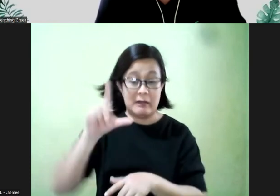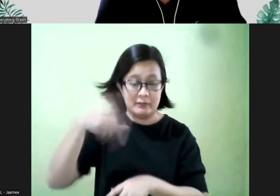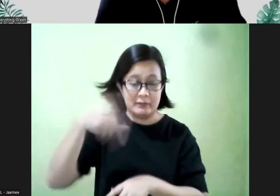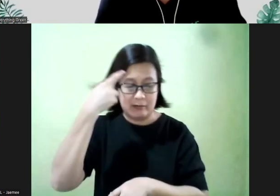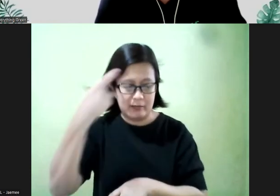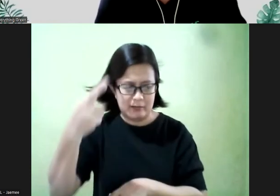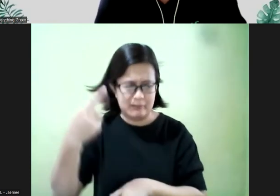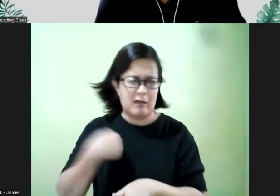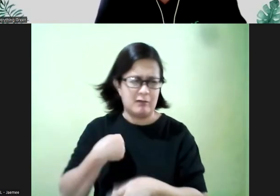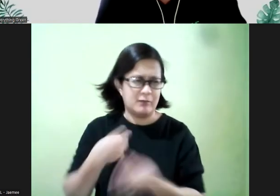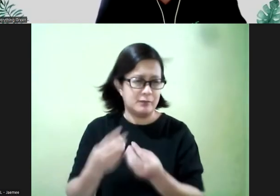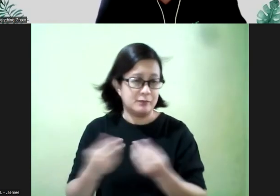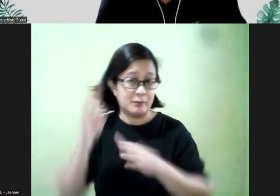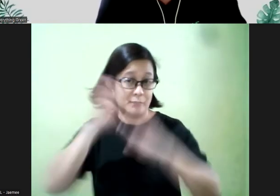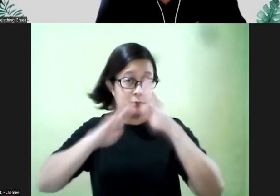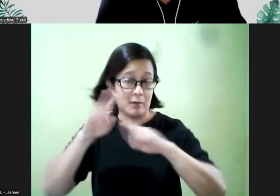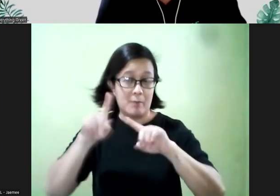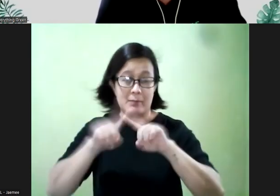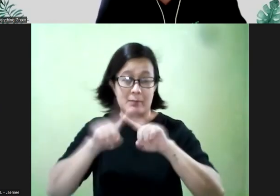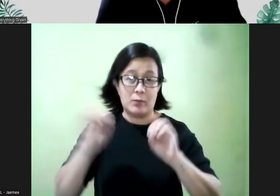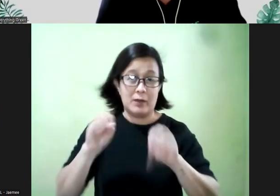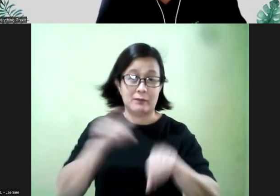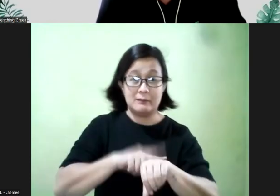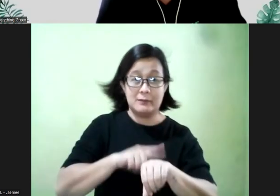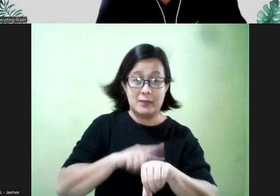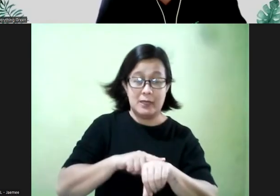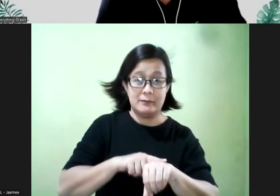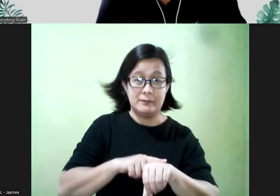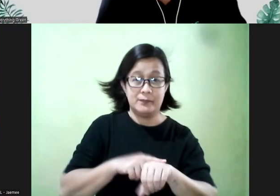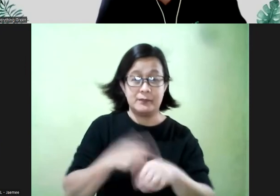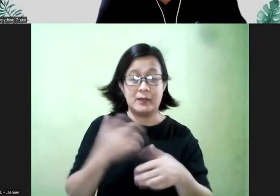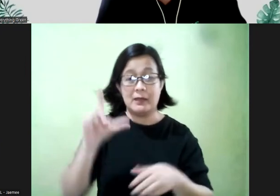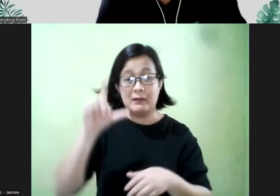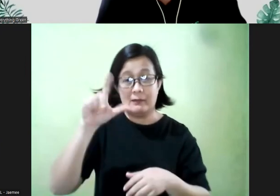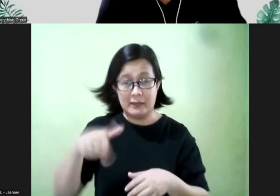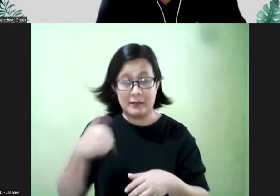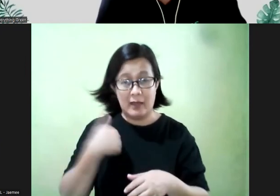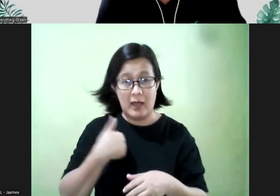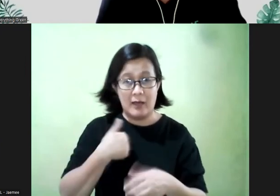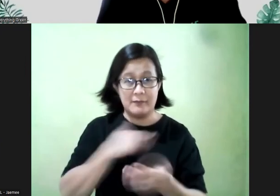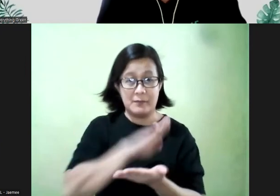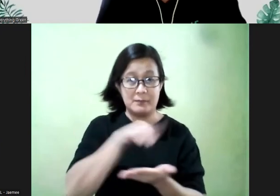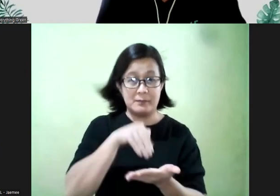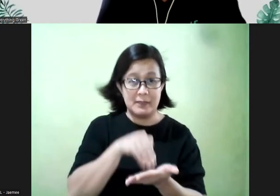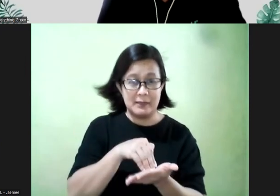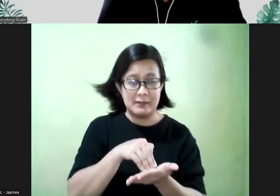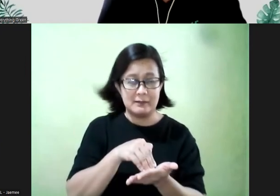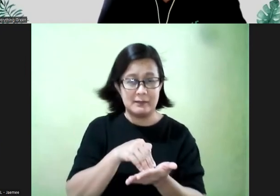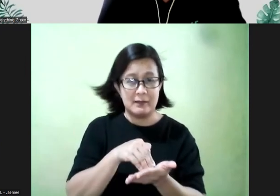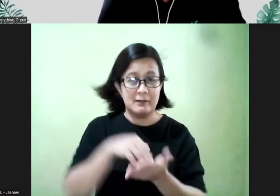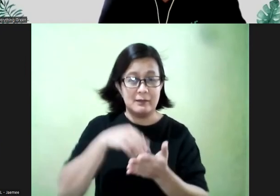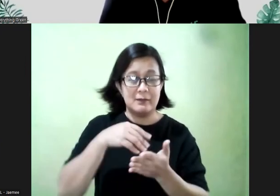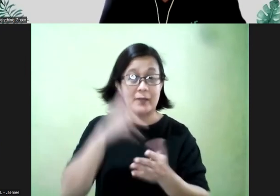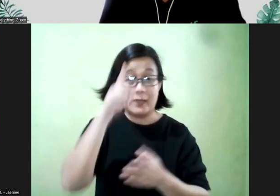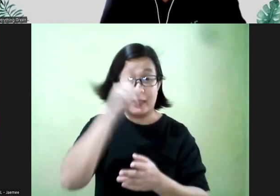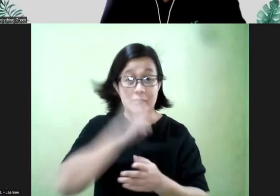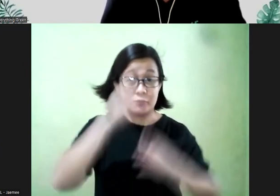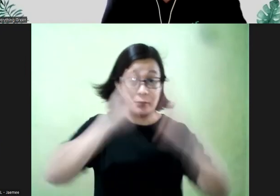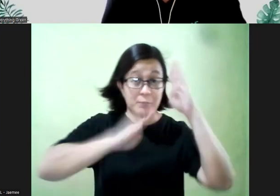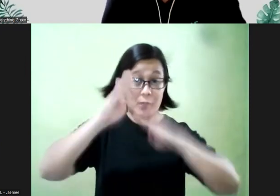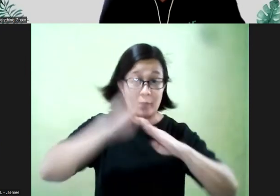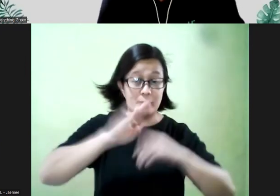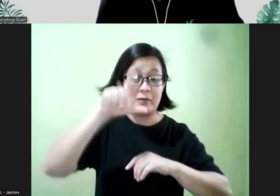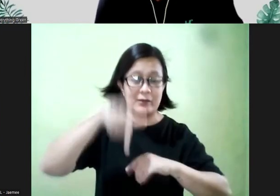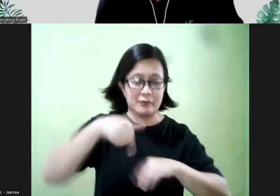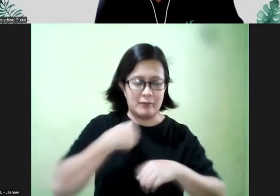to solve this problem, but they never really have a time. And then maybe they have a middle age crisis. They decide to work on it, and then suddenly